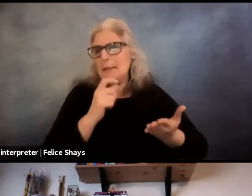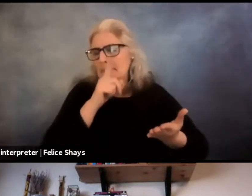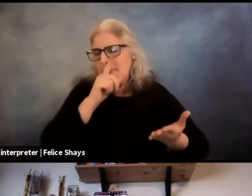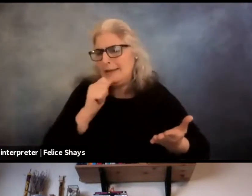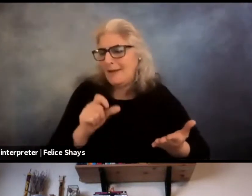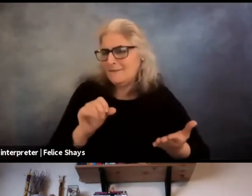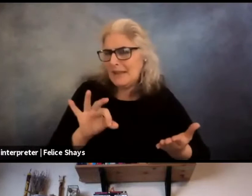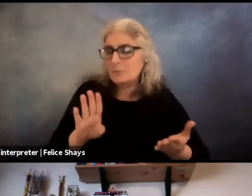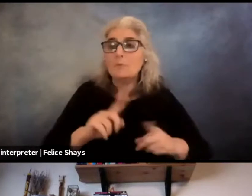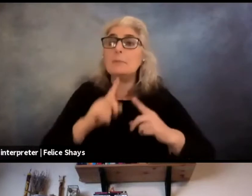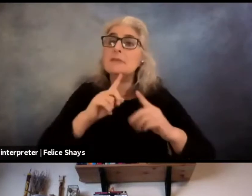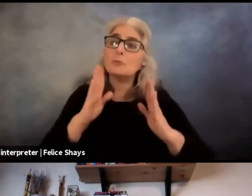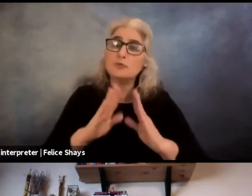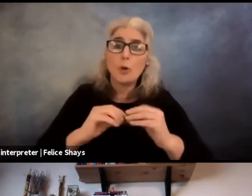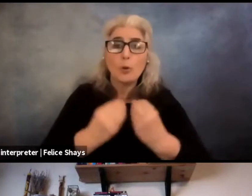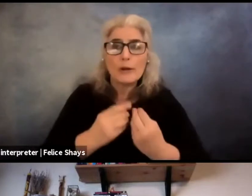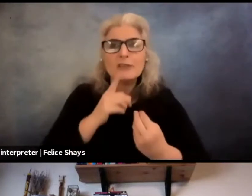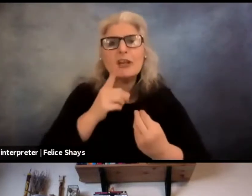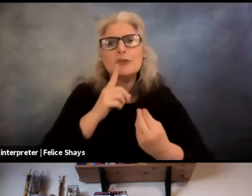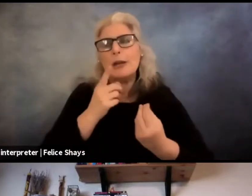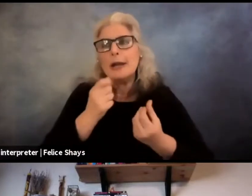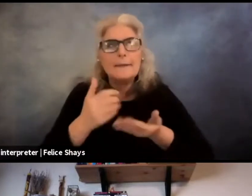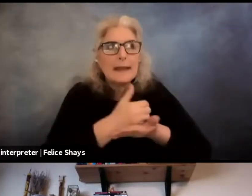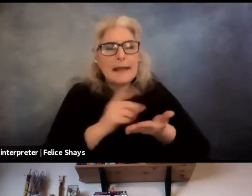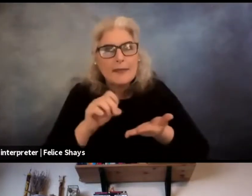I think the questions of risk also kind of mix in